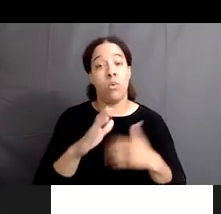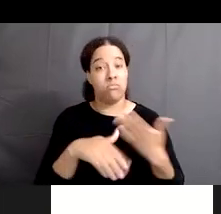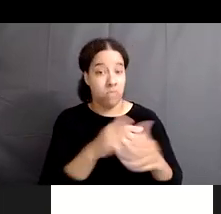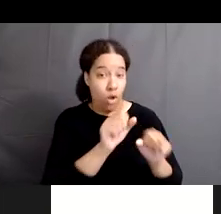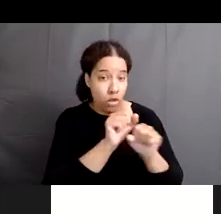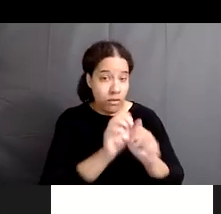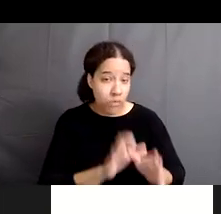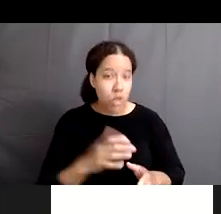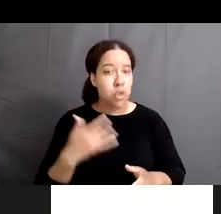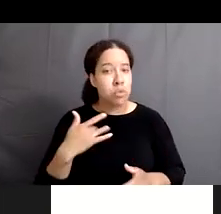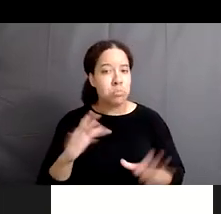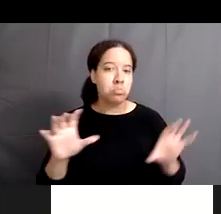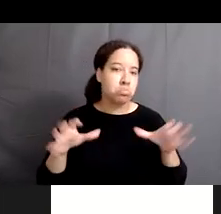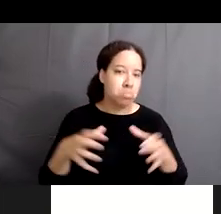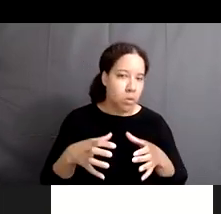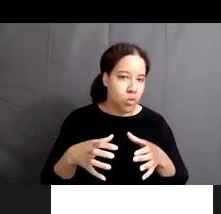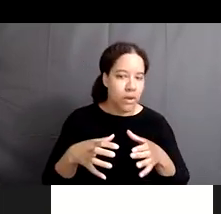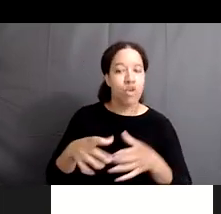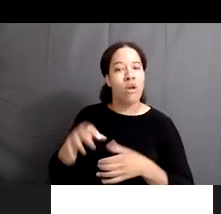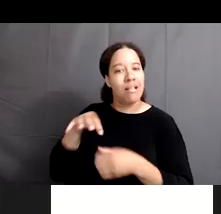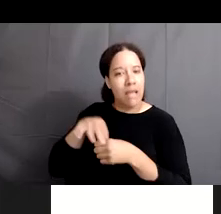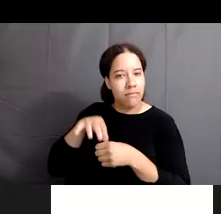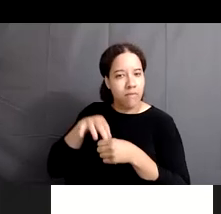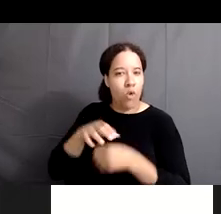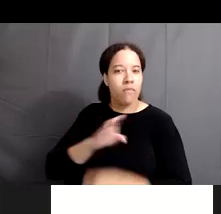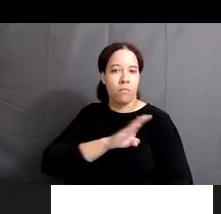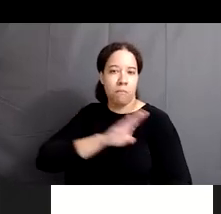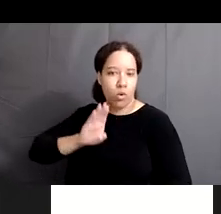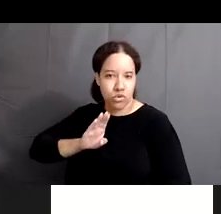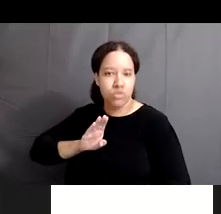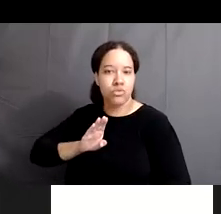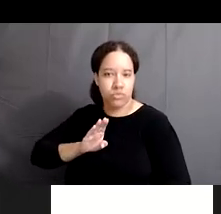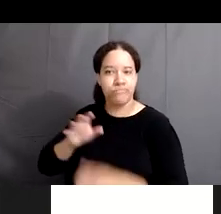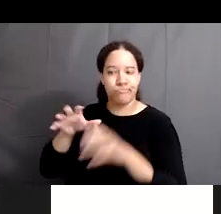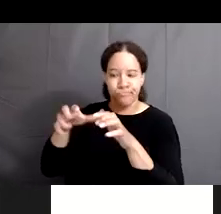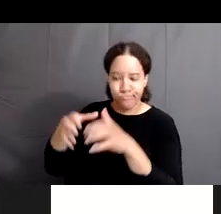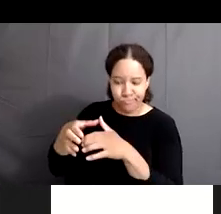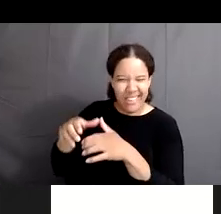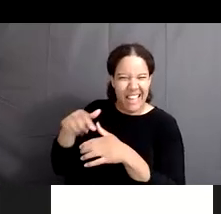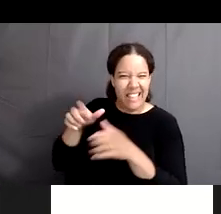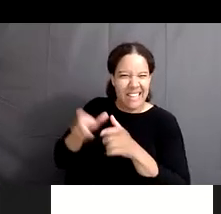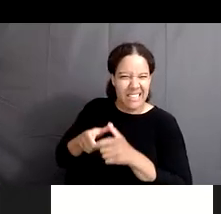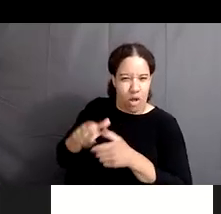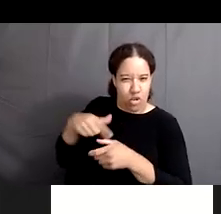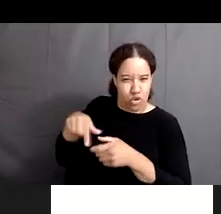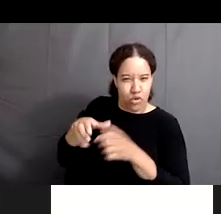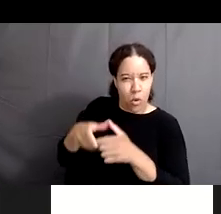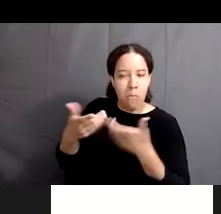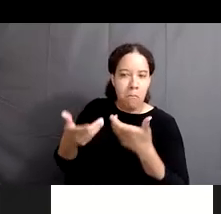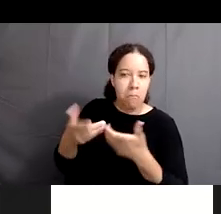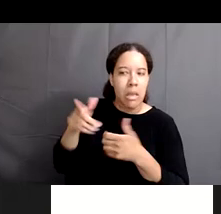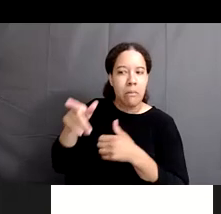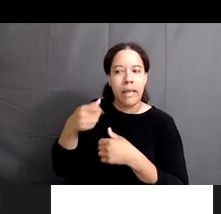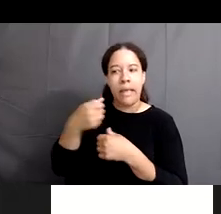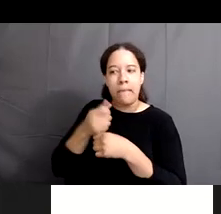come together to elect the board of directors. And then that smaller group of folks might make some of those major